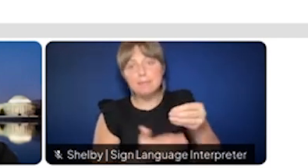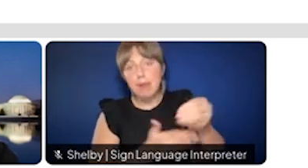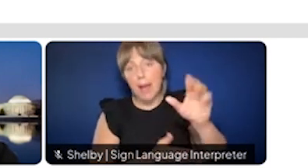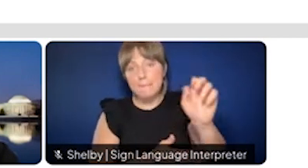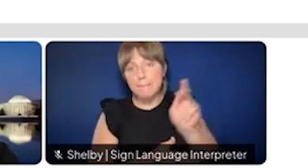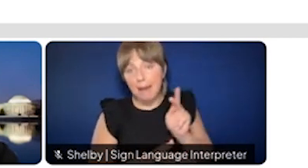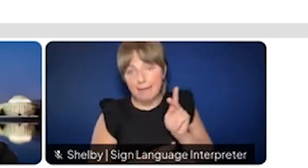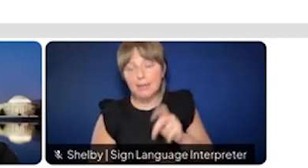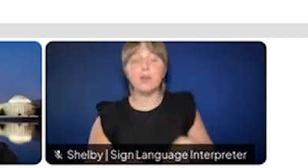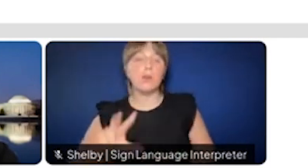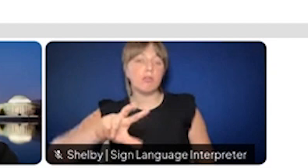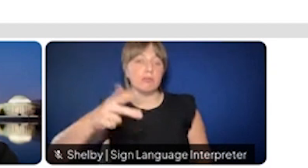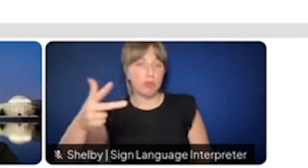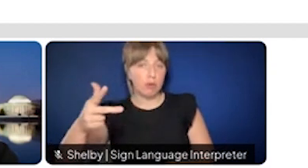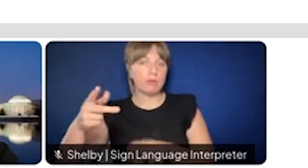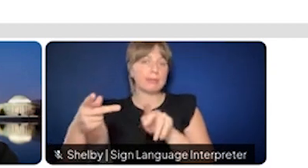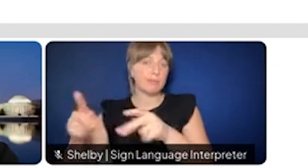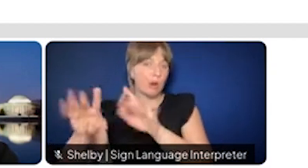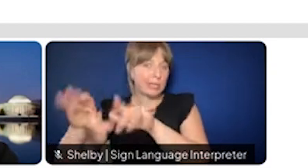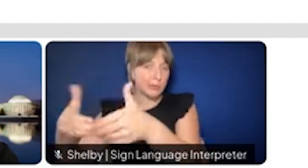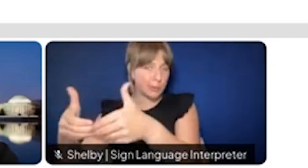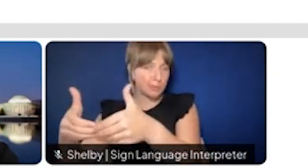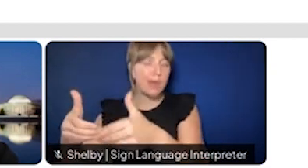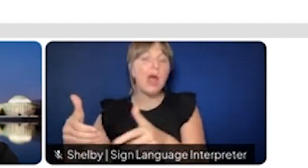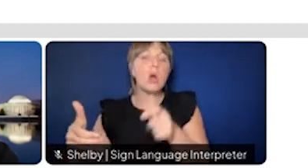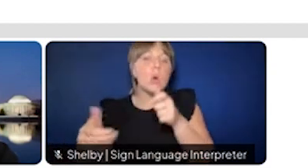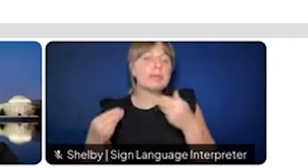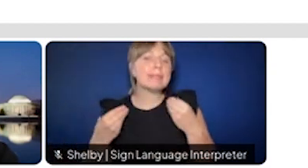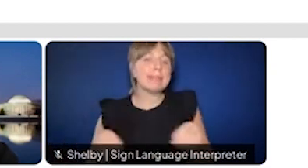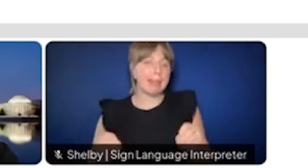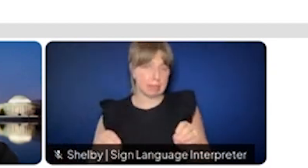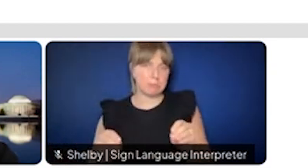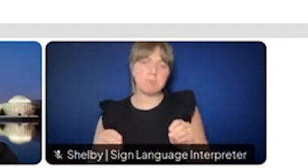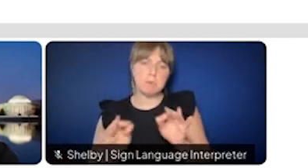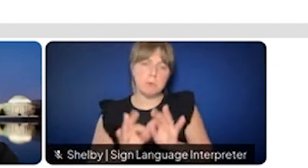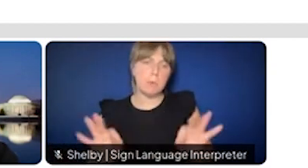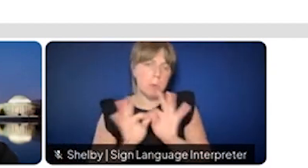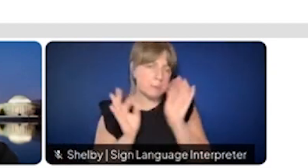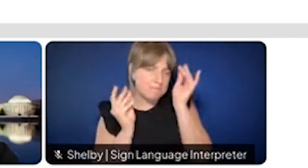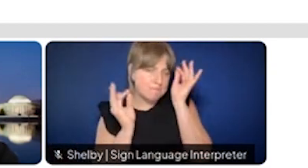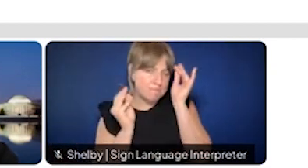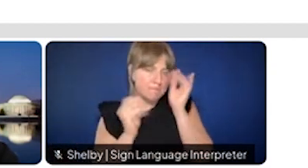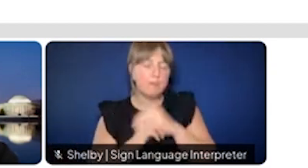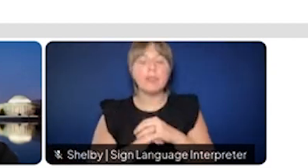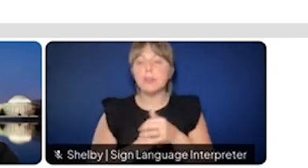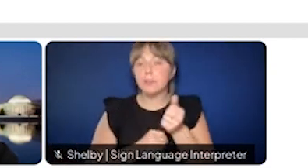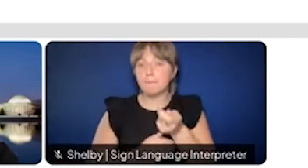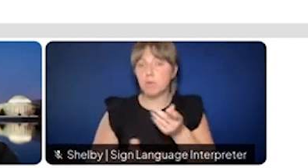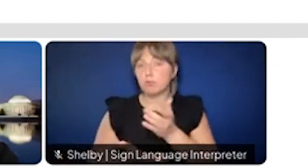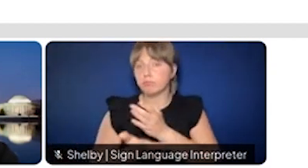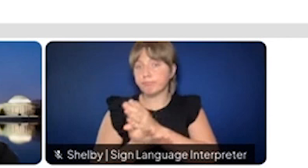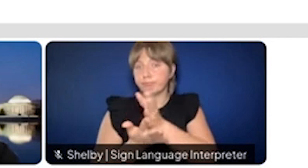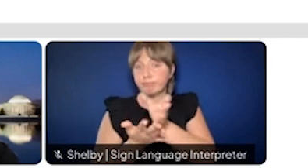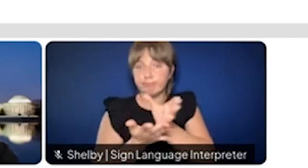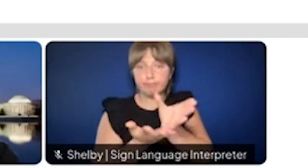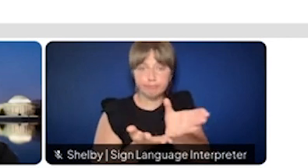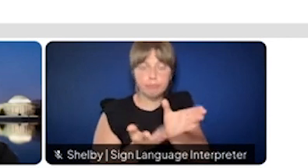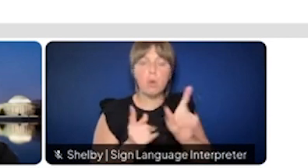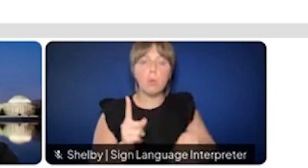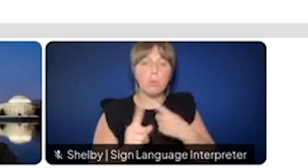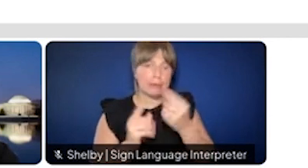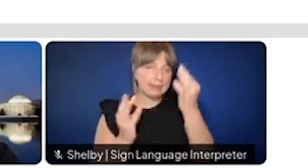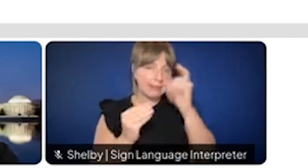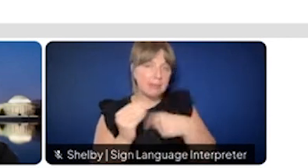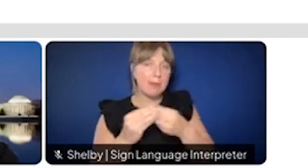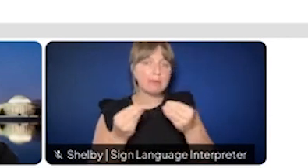third-party investor, and then who's going to be selling. So there are a few levers a company can pull when determining seller eligibility